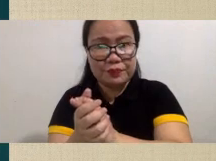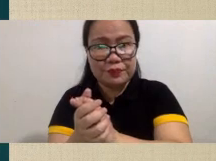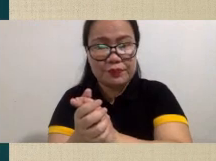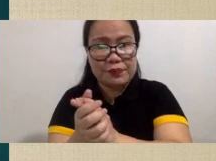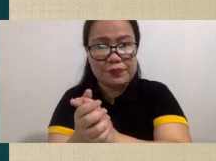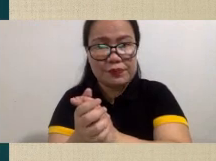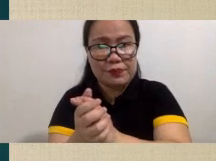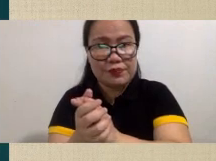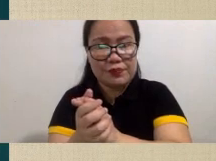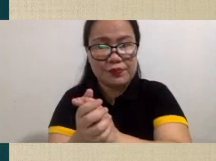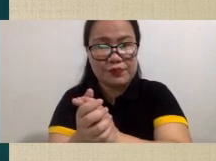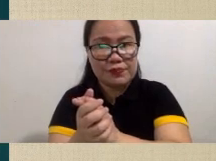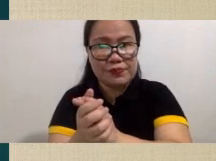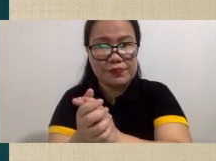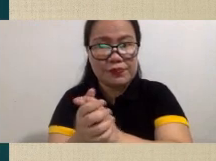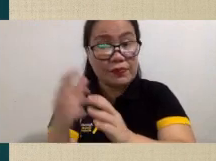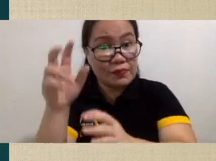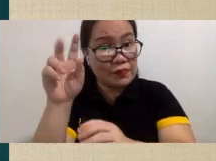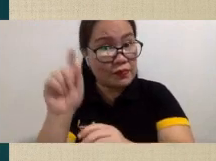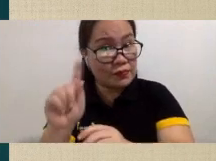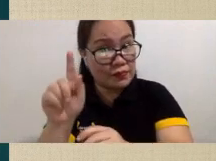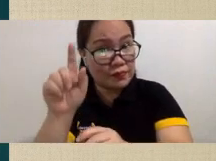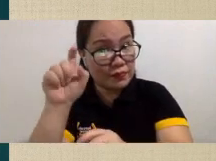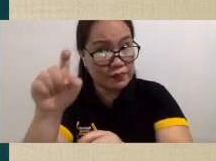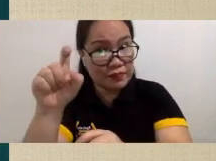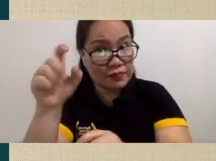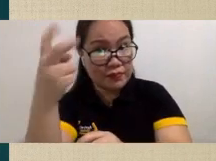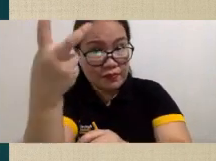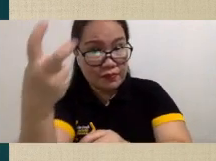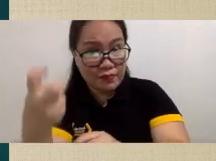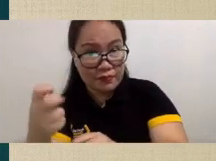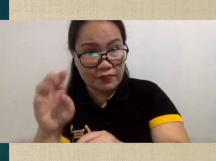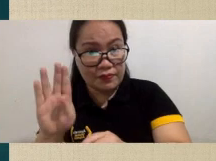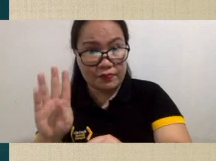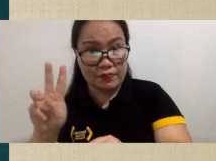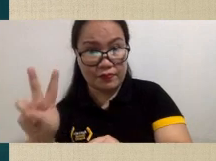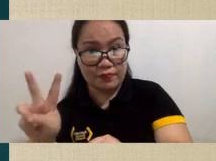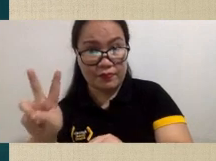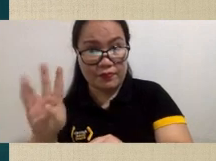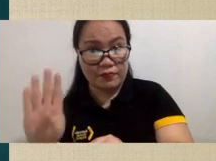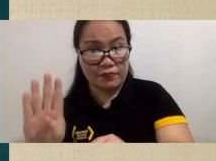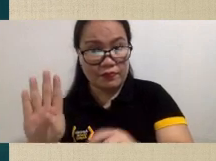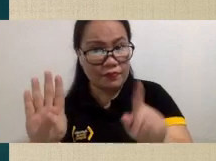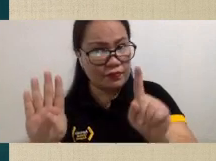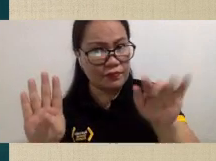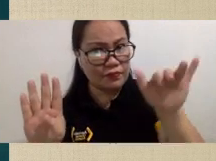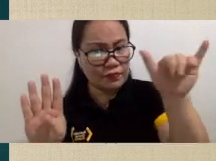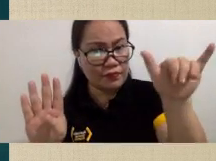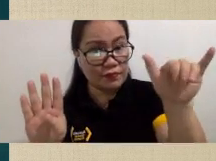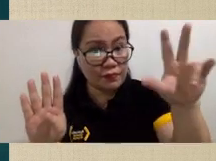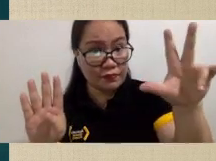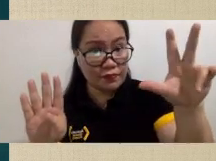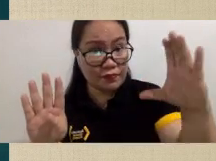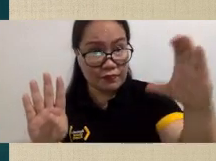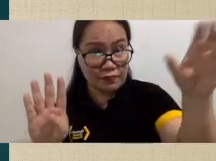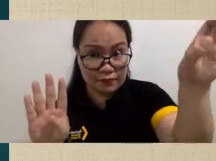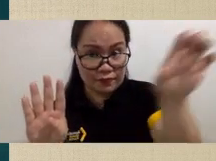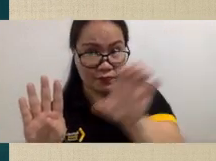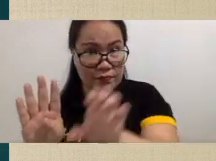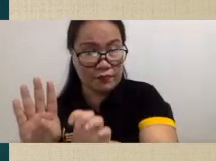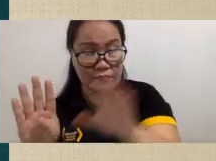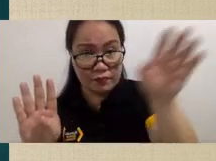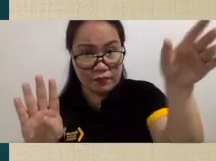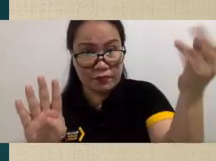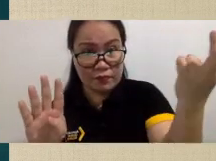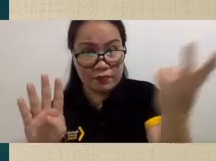factored form, so, supply lang natin. Yung x natin ay 2b plus y. What is your y?